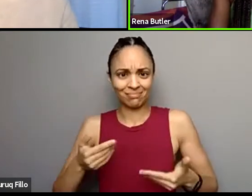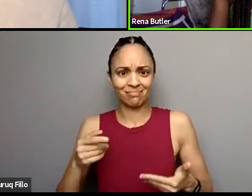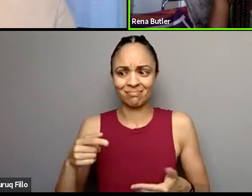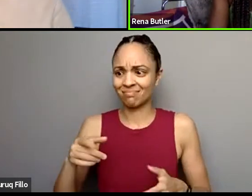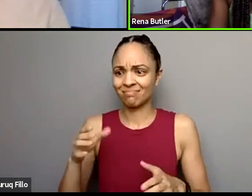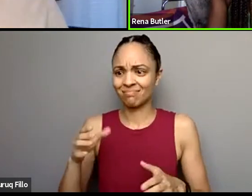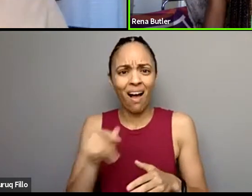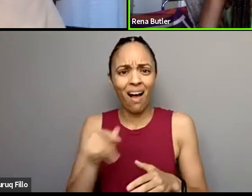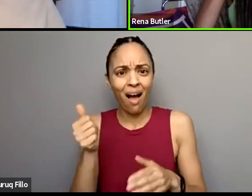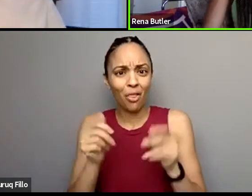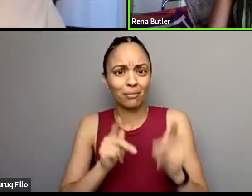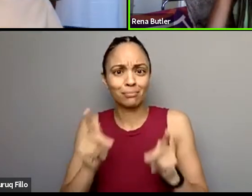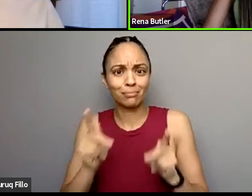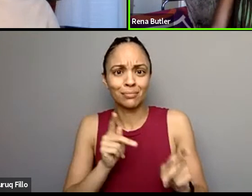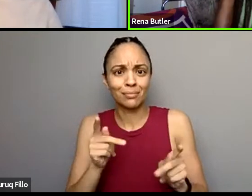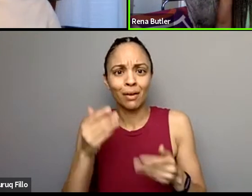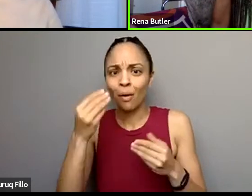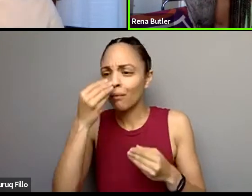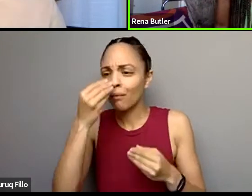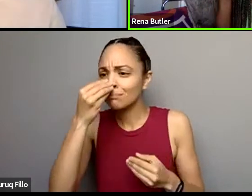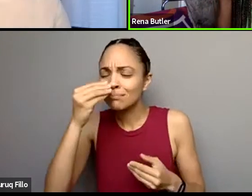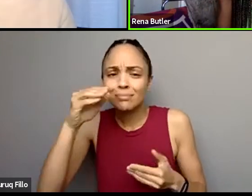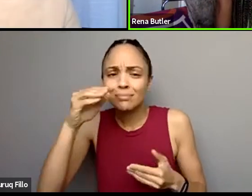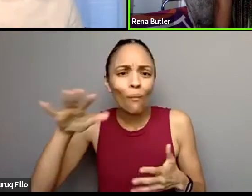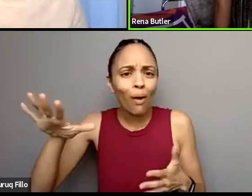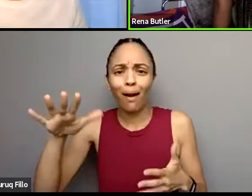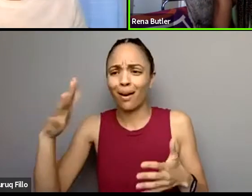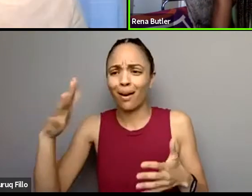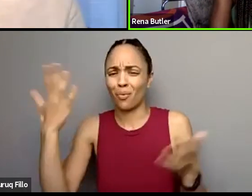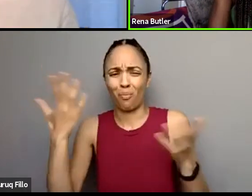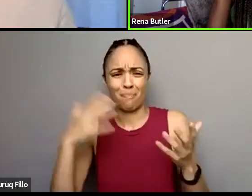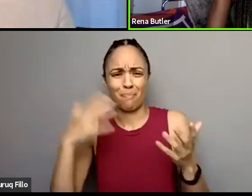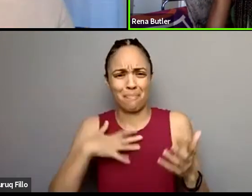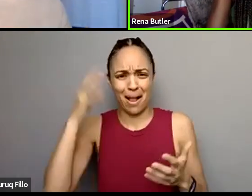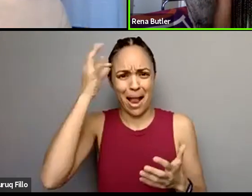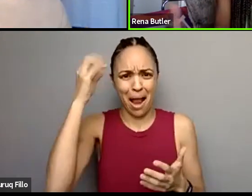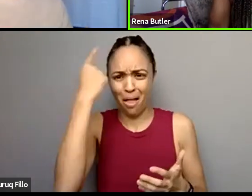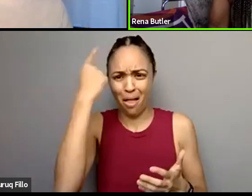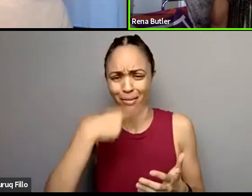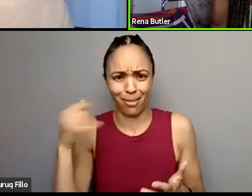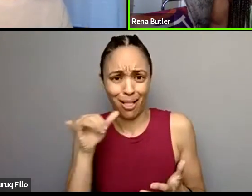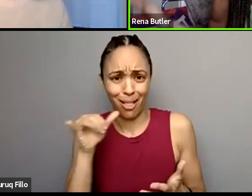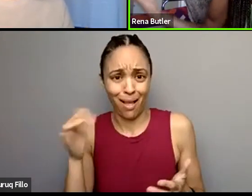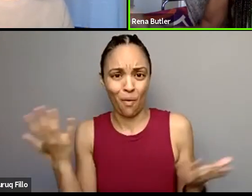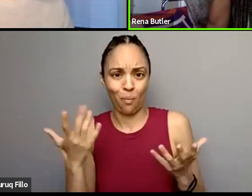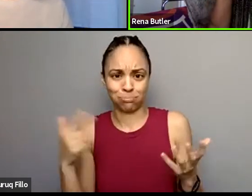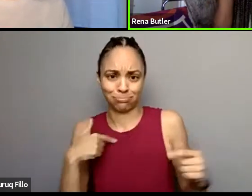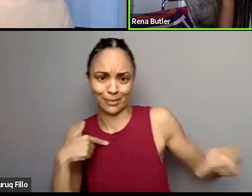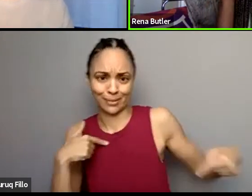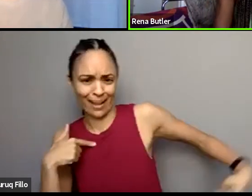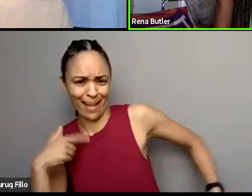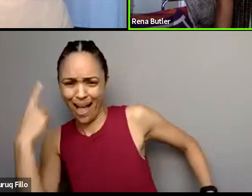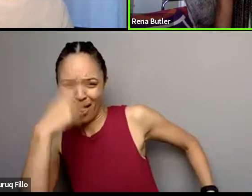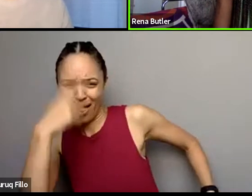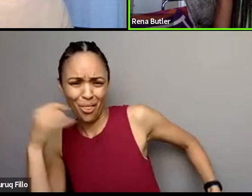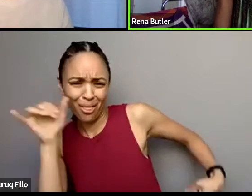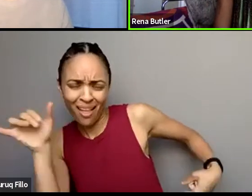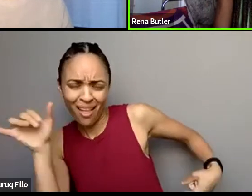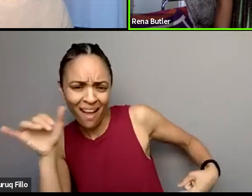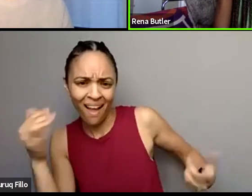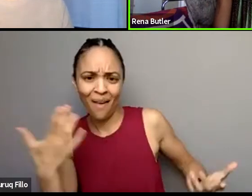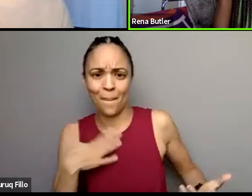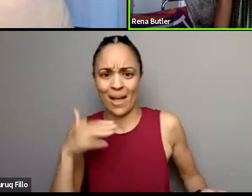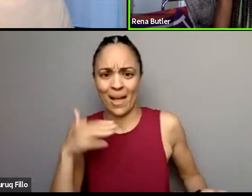in the trousers that I'm dancing in. You know, like, it is what it is. There's space for me to be me.